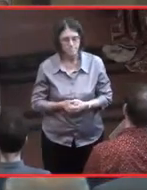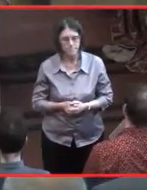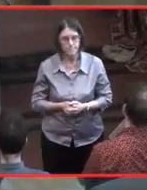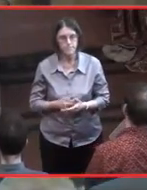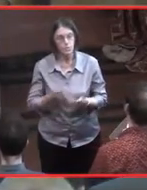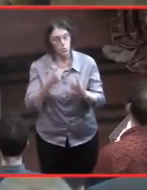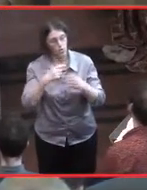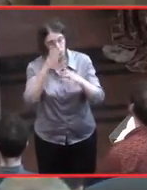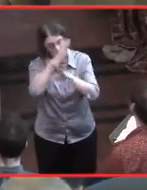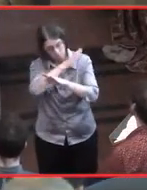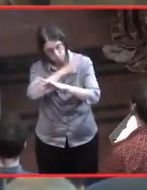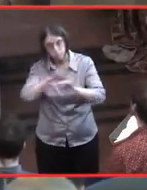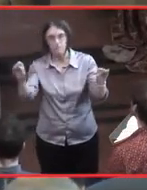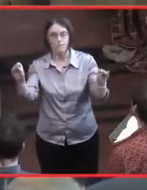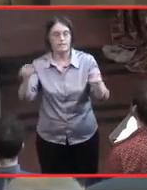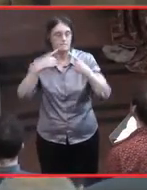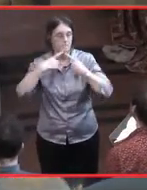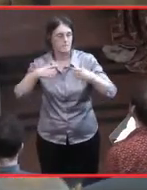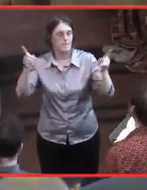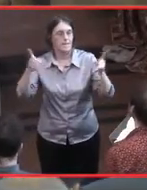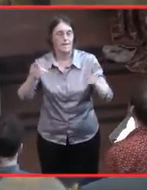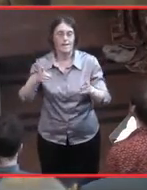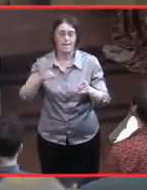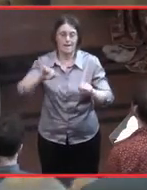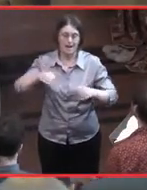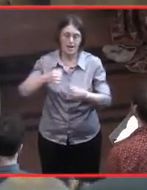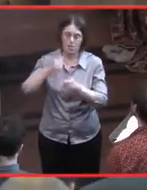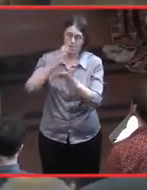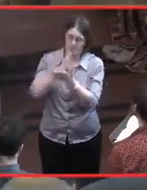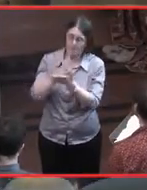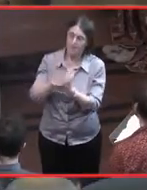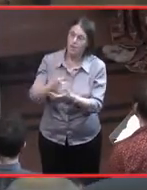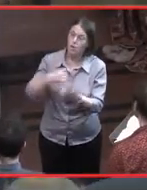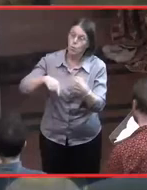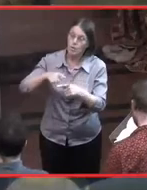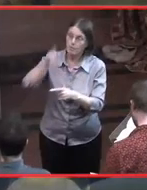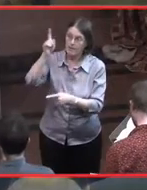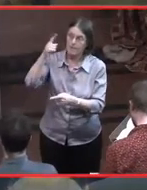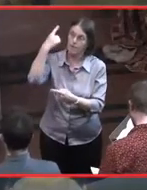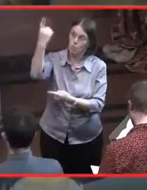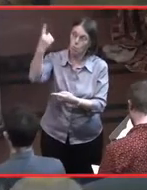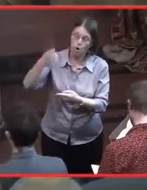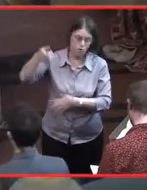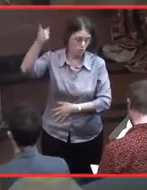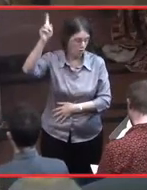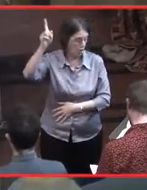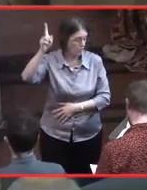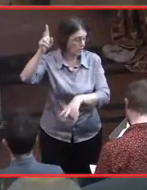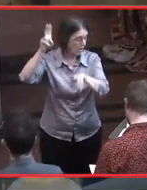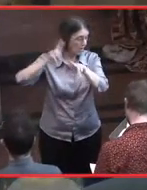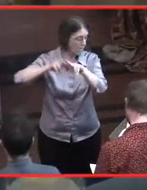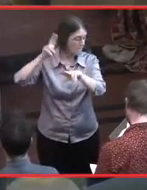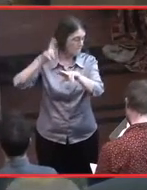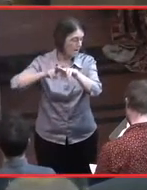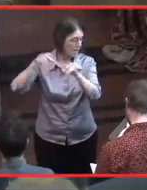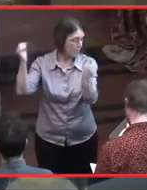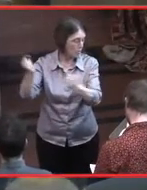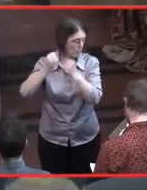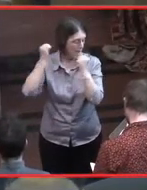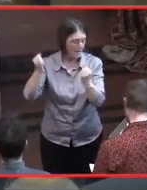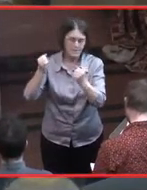Let us profess the faith of the Church. We believe in one God, the Father, the